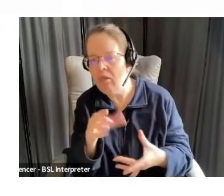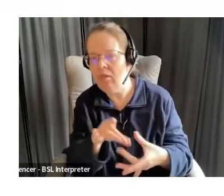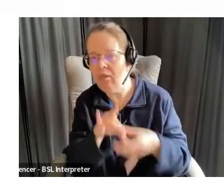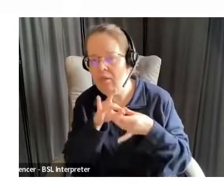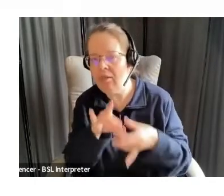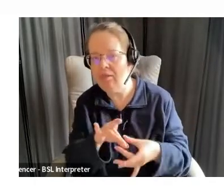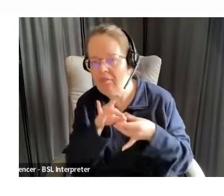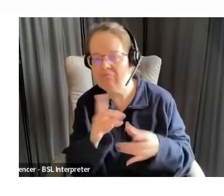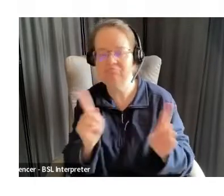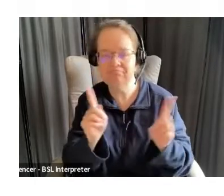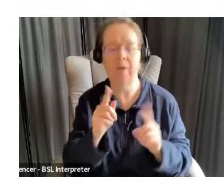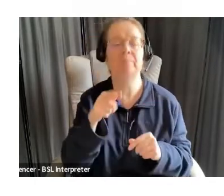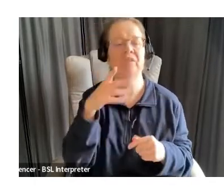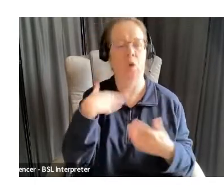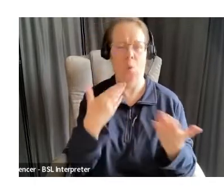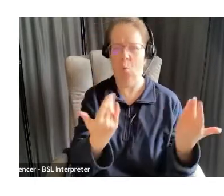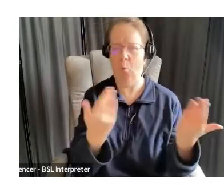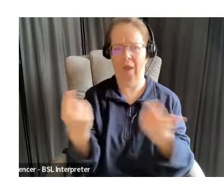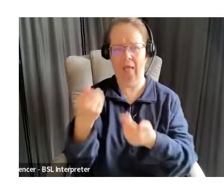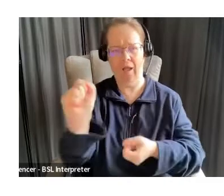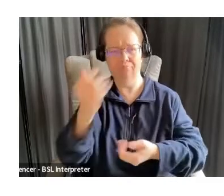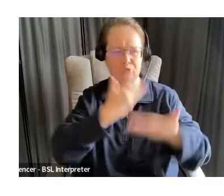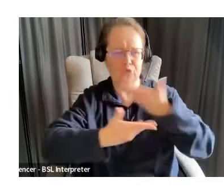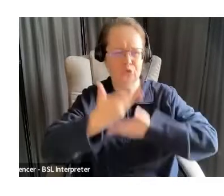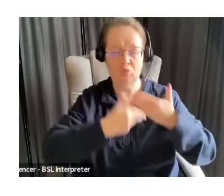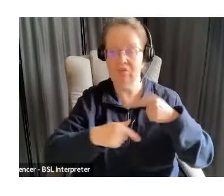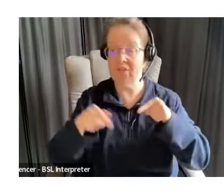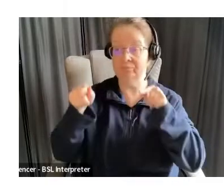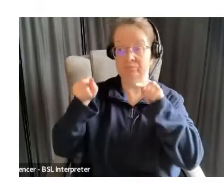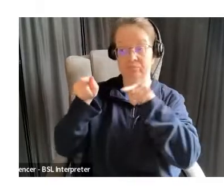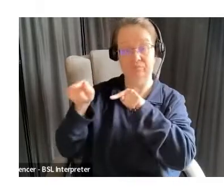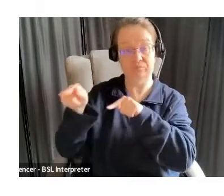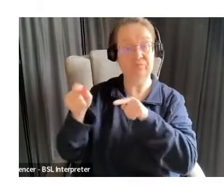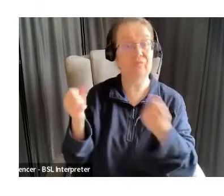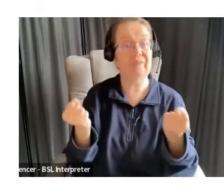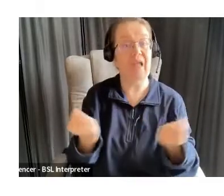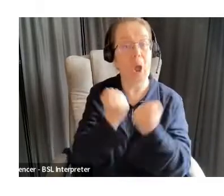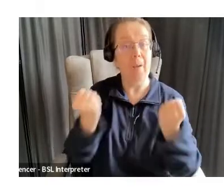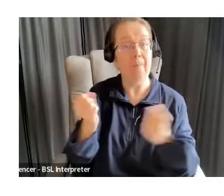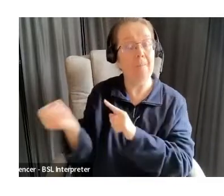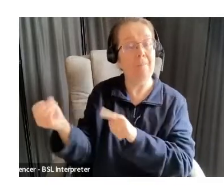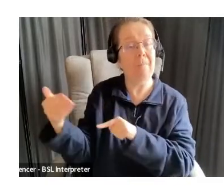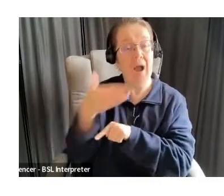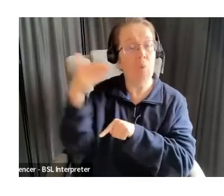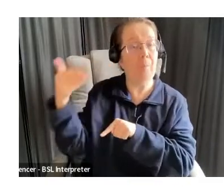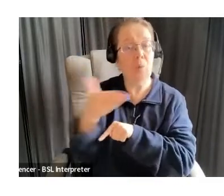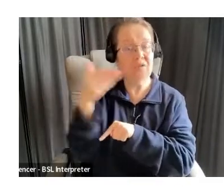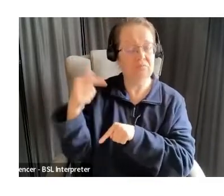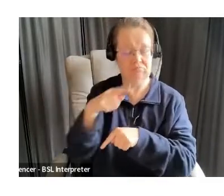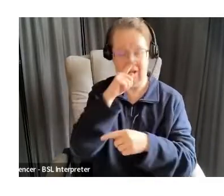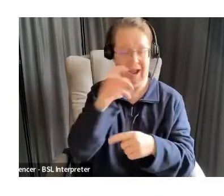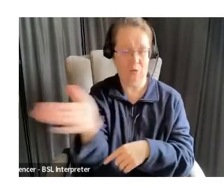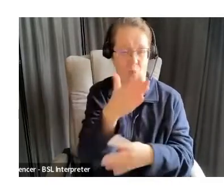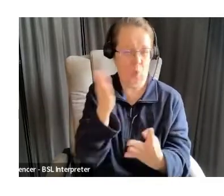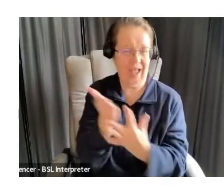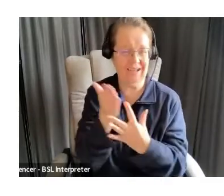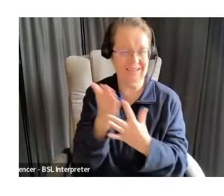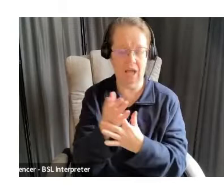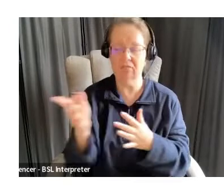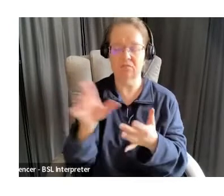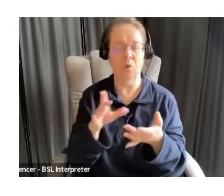insights and your stories. This PowerPoint will be accessible for all and it's